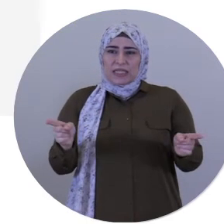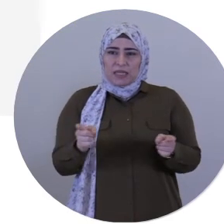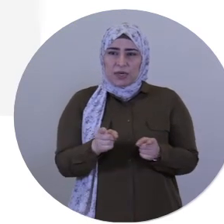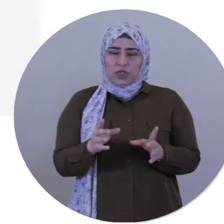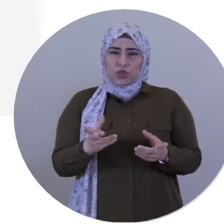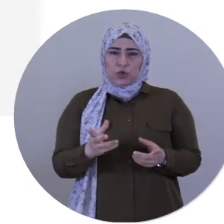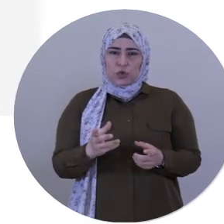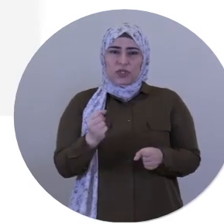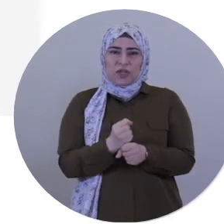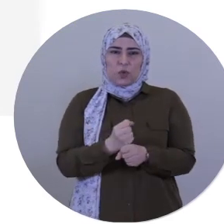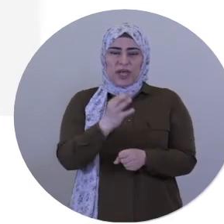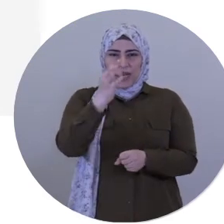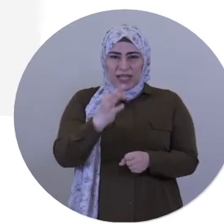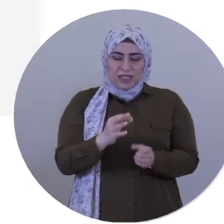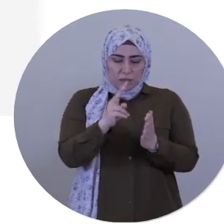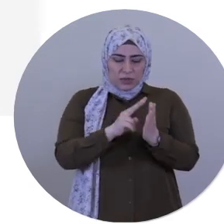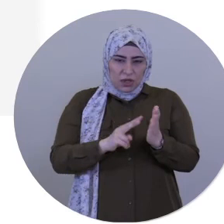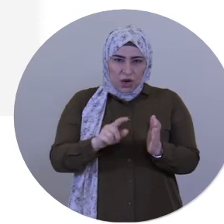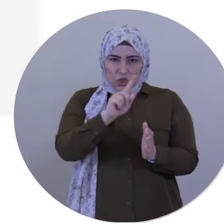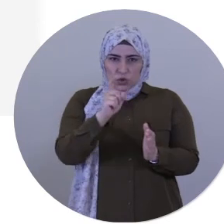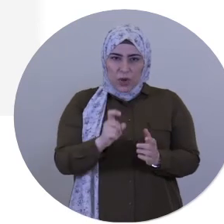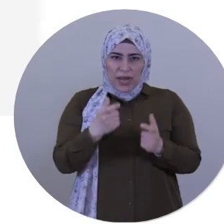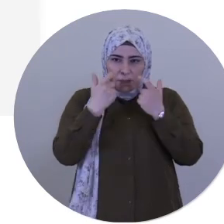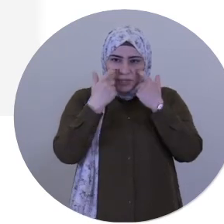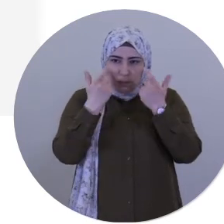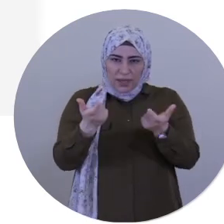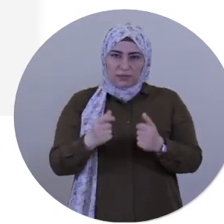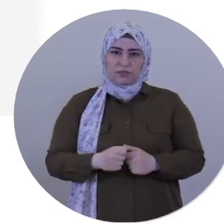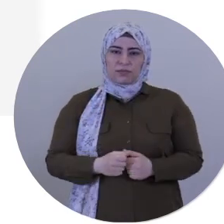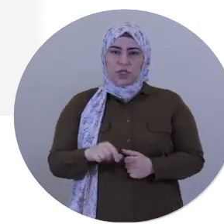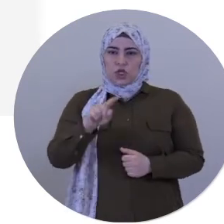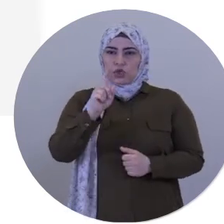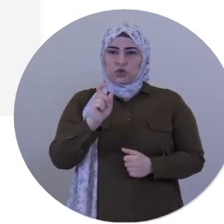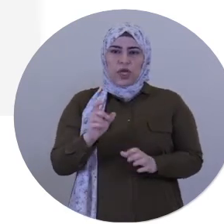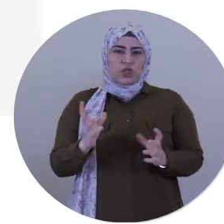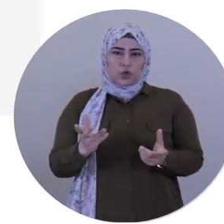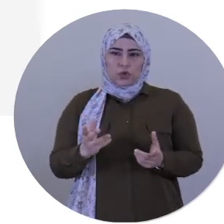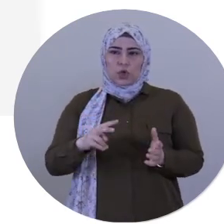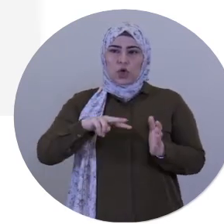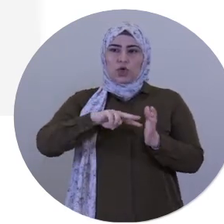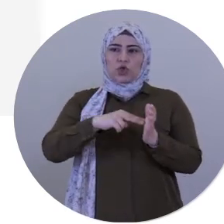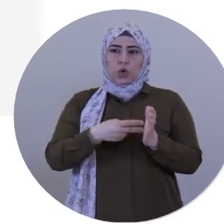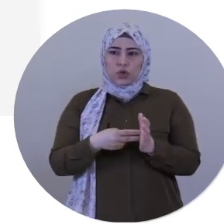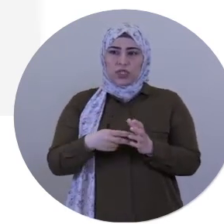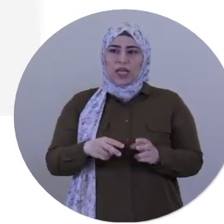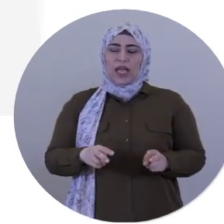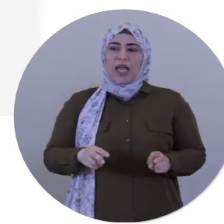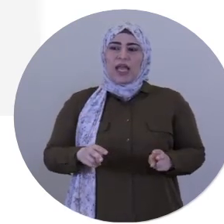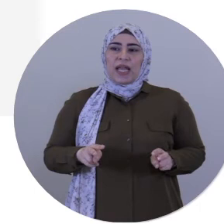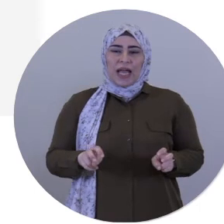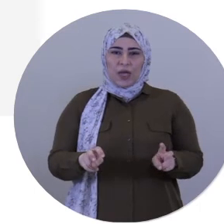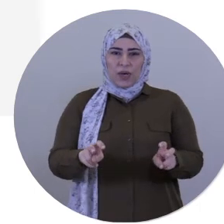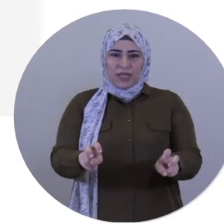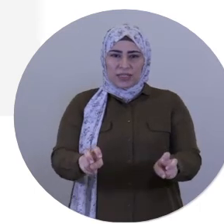paragraph? The question here is, how do animals and birds survive the cold winter? So I want to